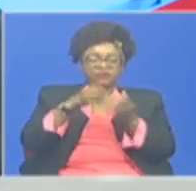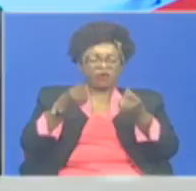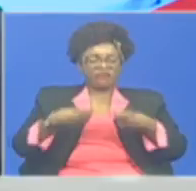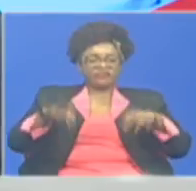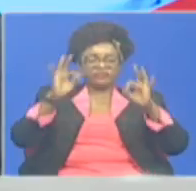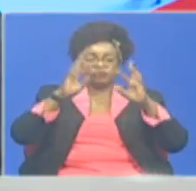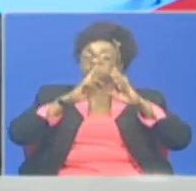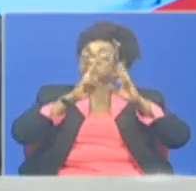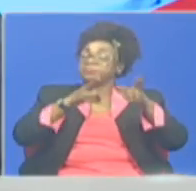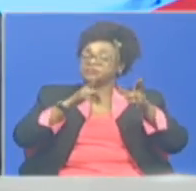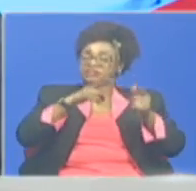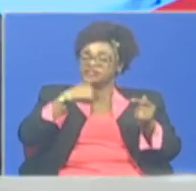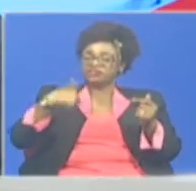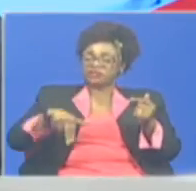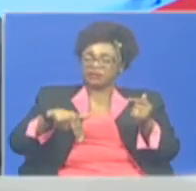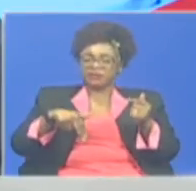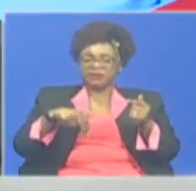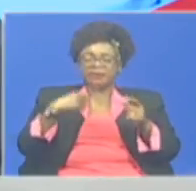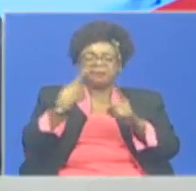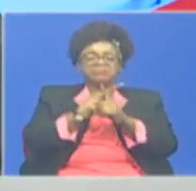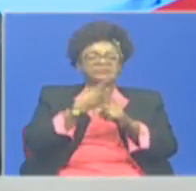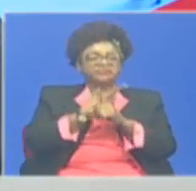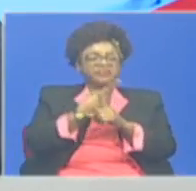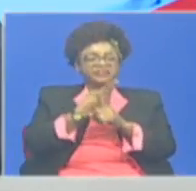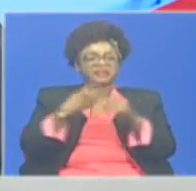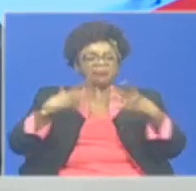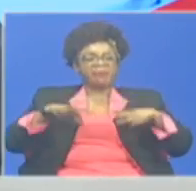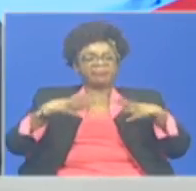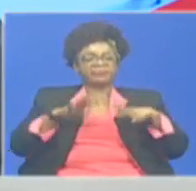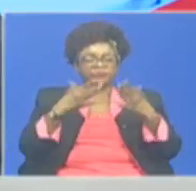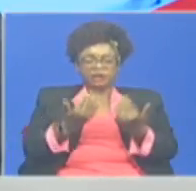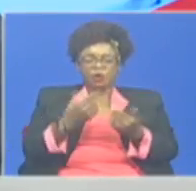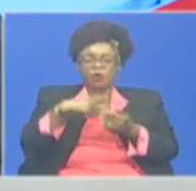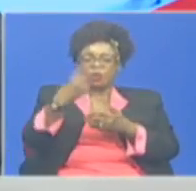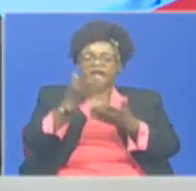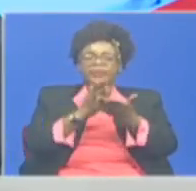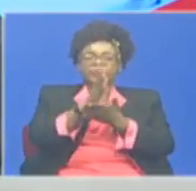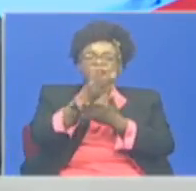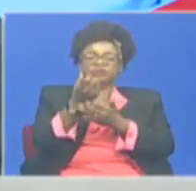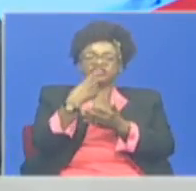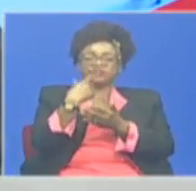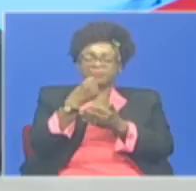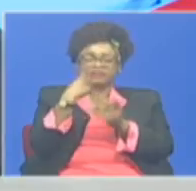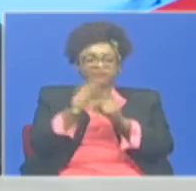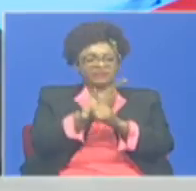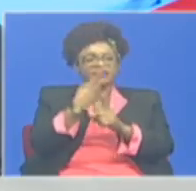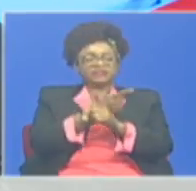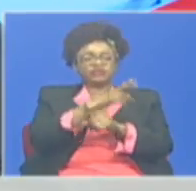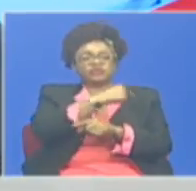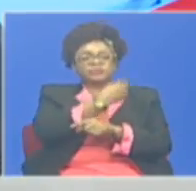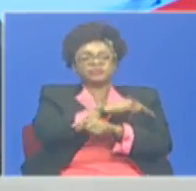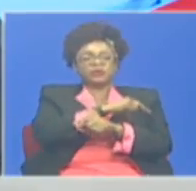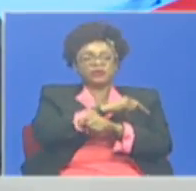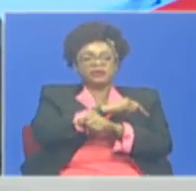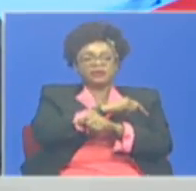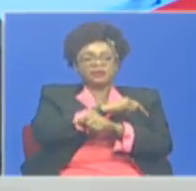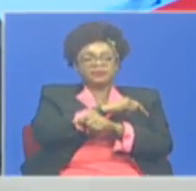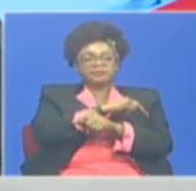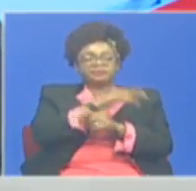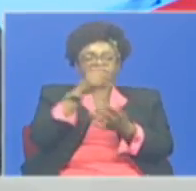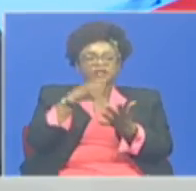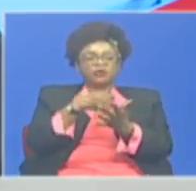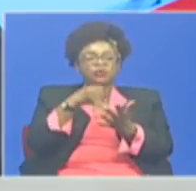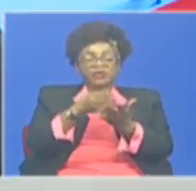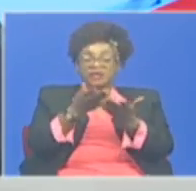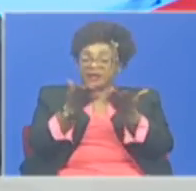China, millions of patients have and are currently going through treatment in various hospitals across the globe, including here in